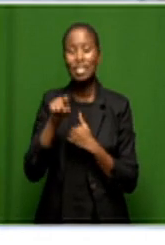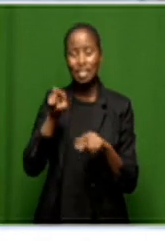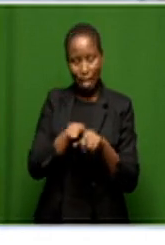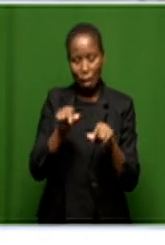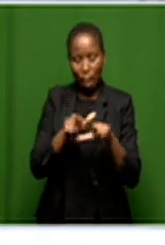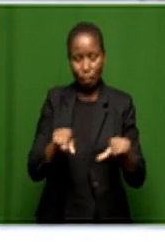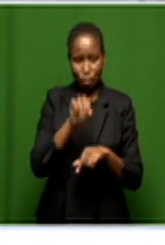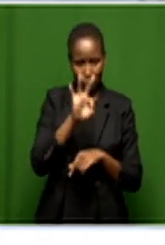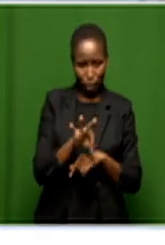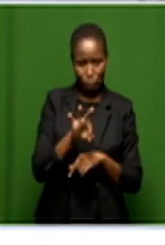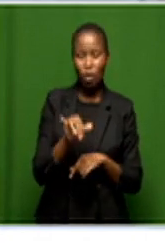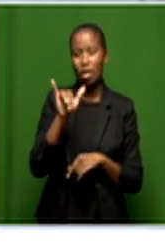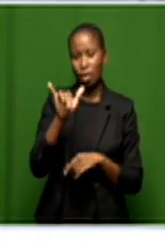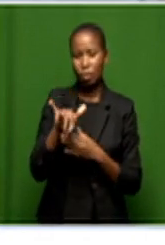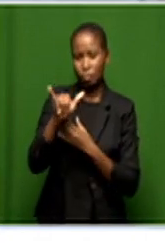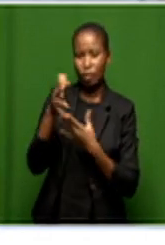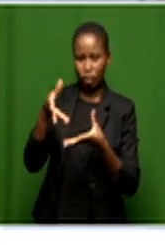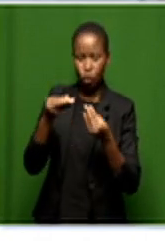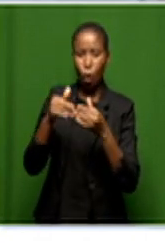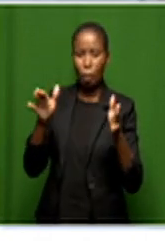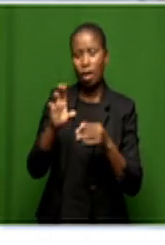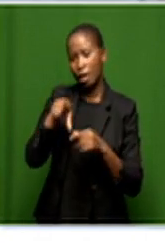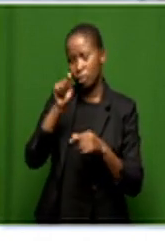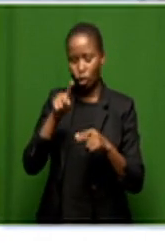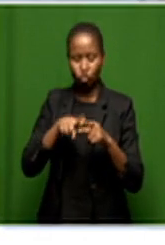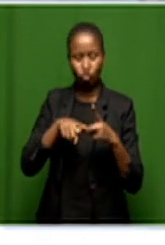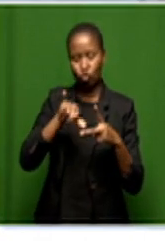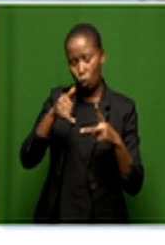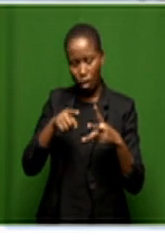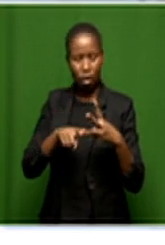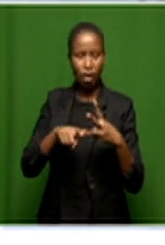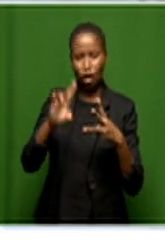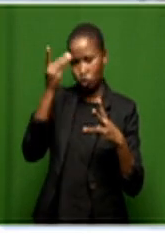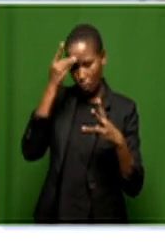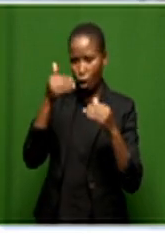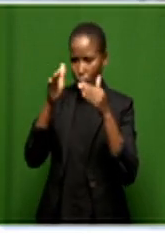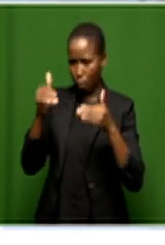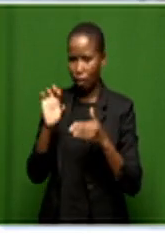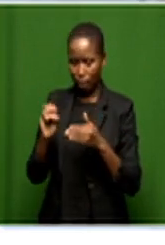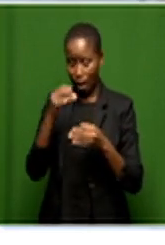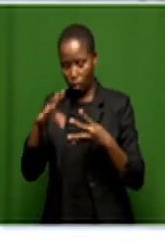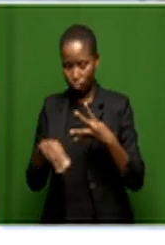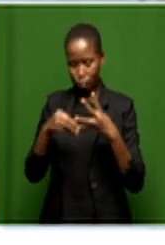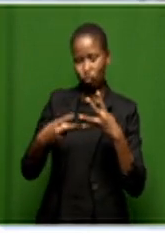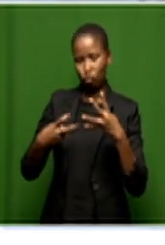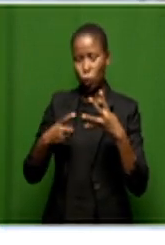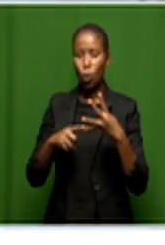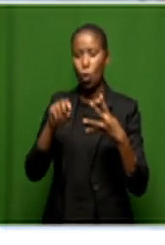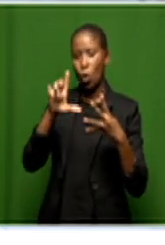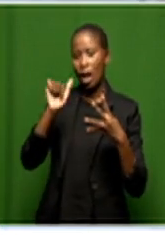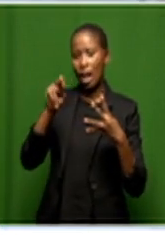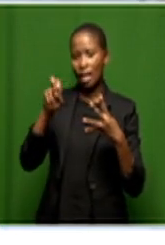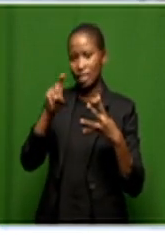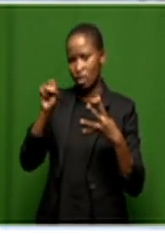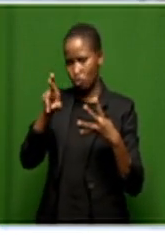essentially 3 airports were opened: Cape Town, Johannesburg, and Durban, essentially. Now we've added 2 more, which is Lanseria